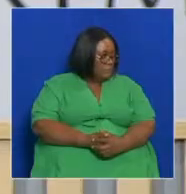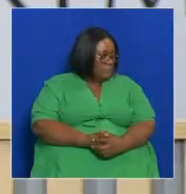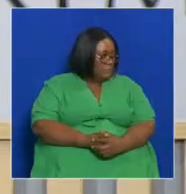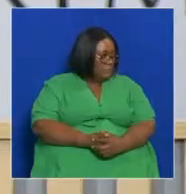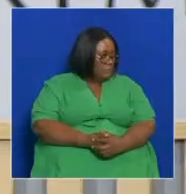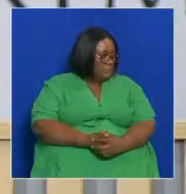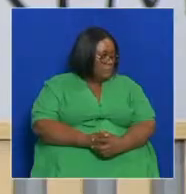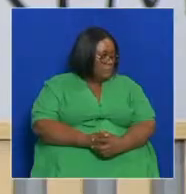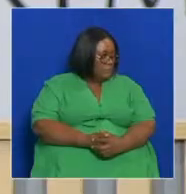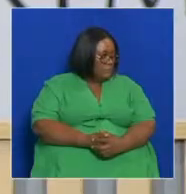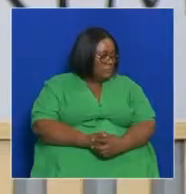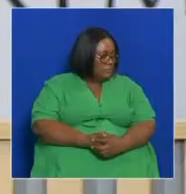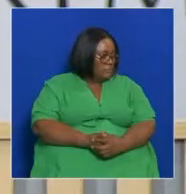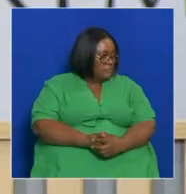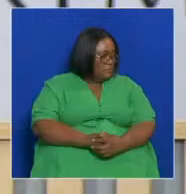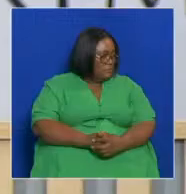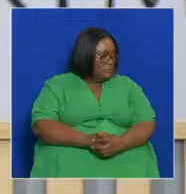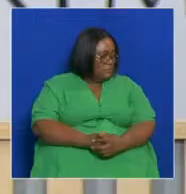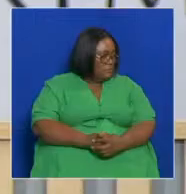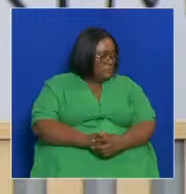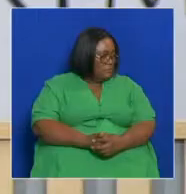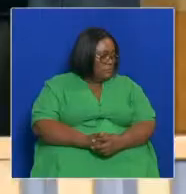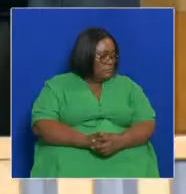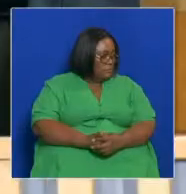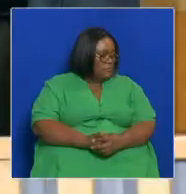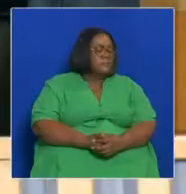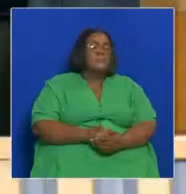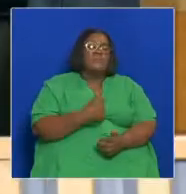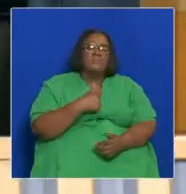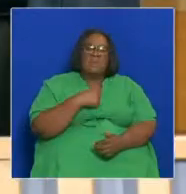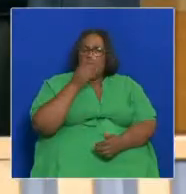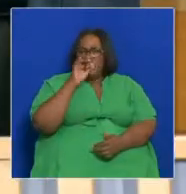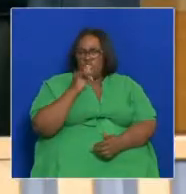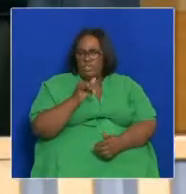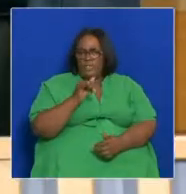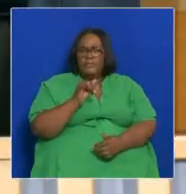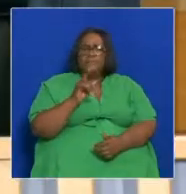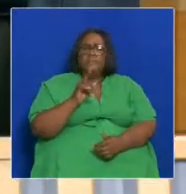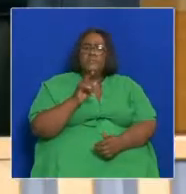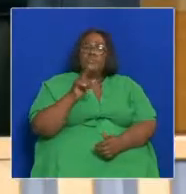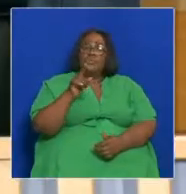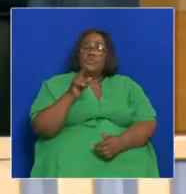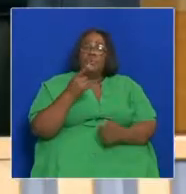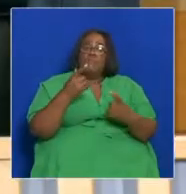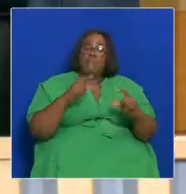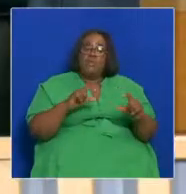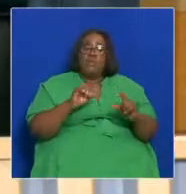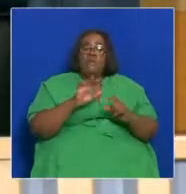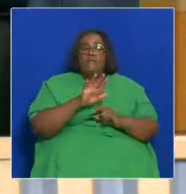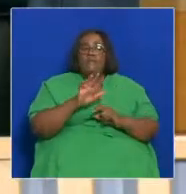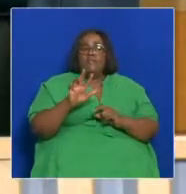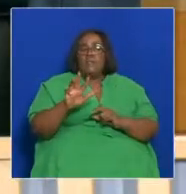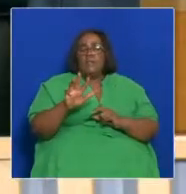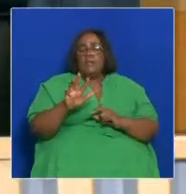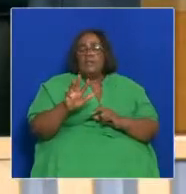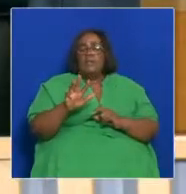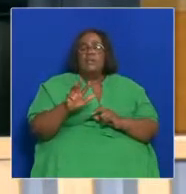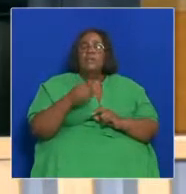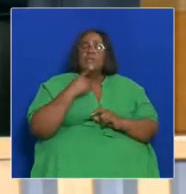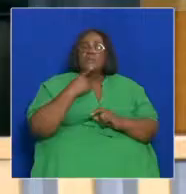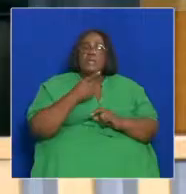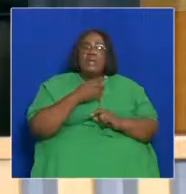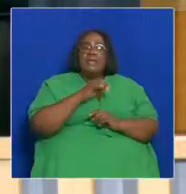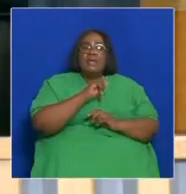Can I just check? You say in paragraph 59 that there is a practice in IDEC that if you are